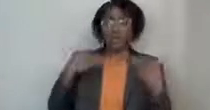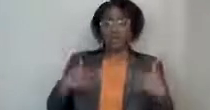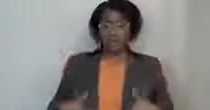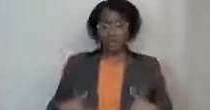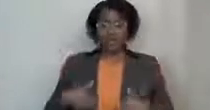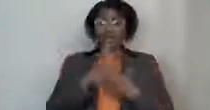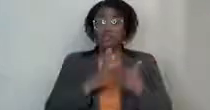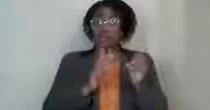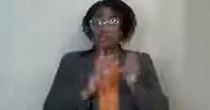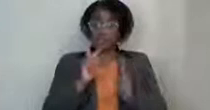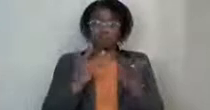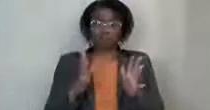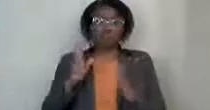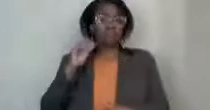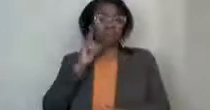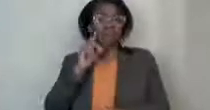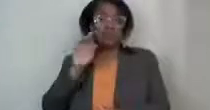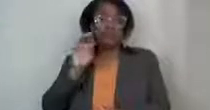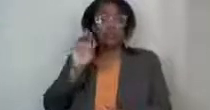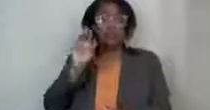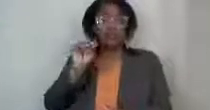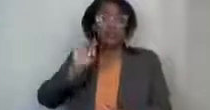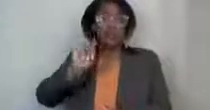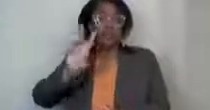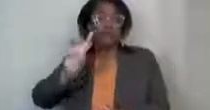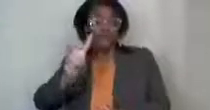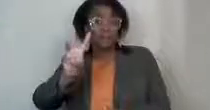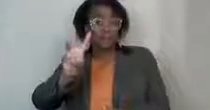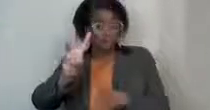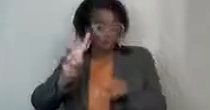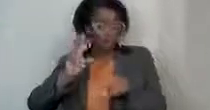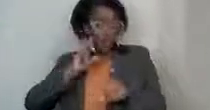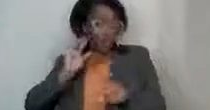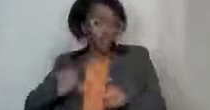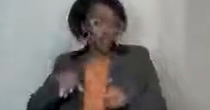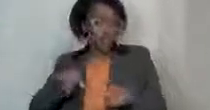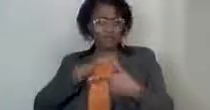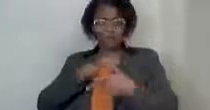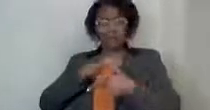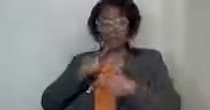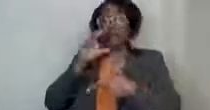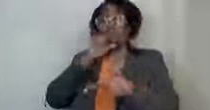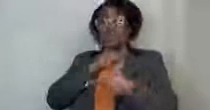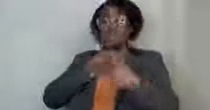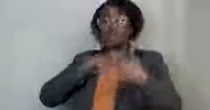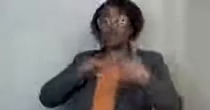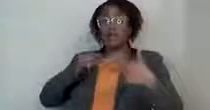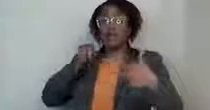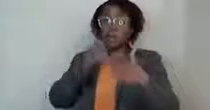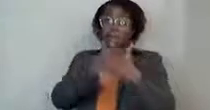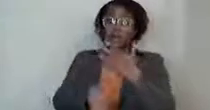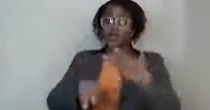have probably heard of MMIW, which is Missing and Murdered